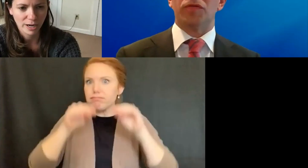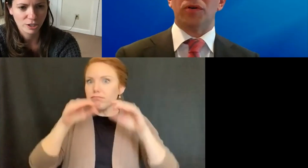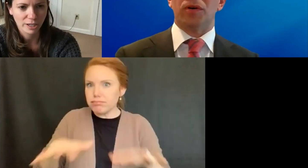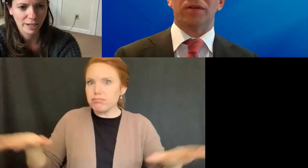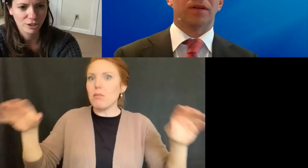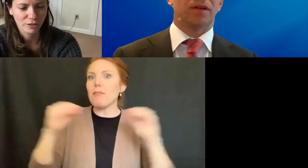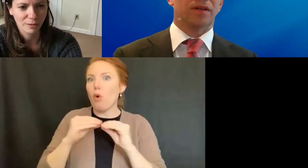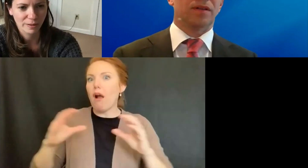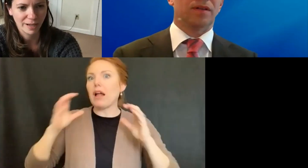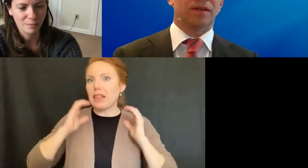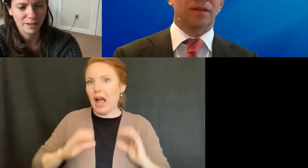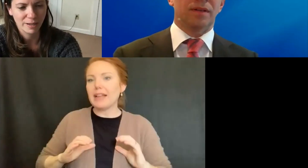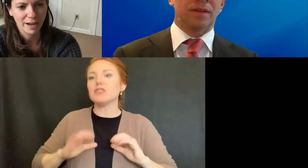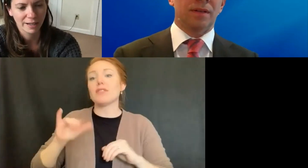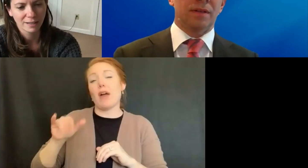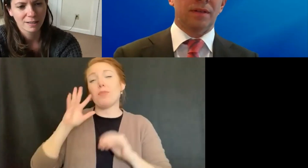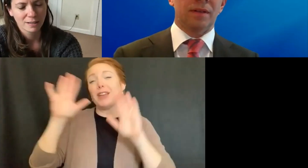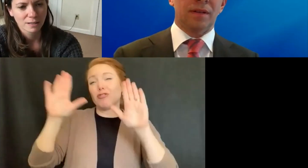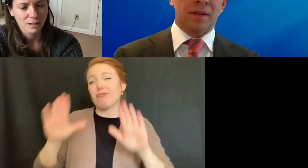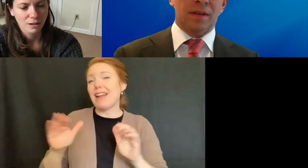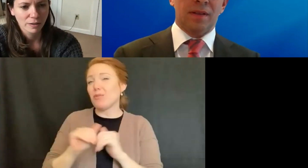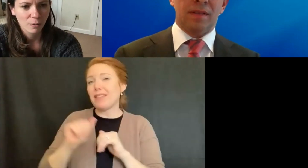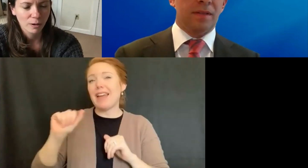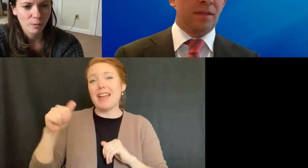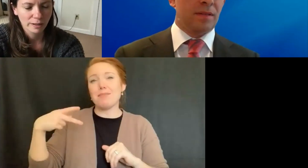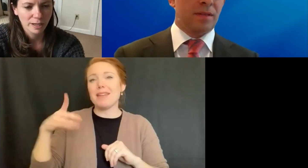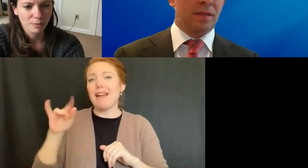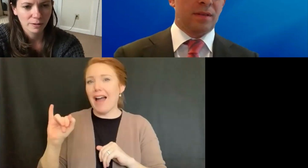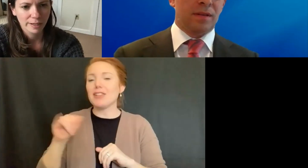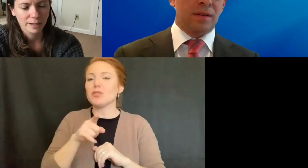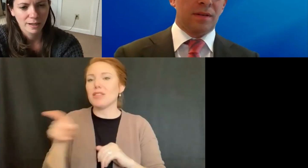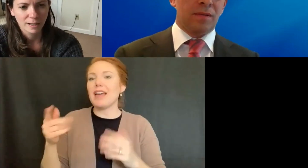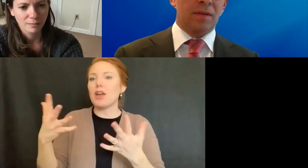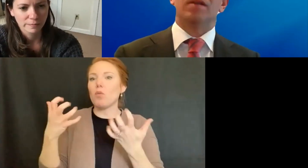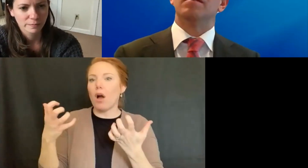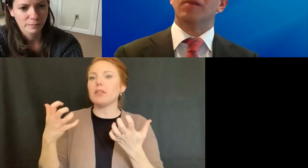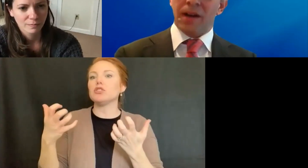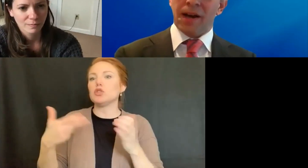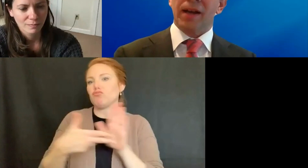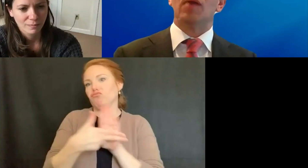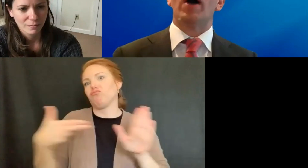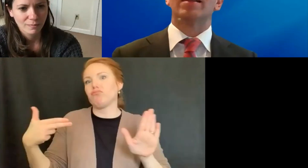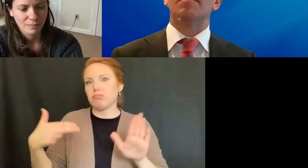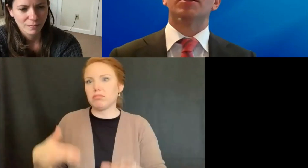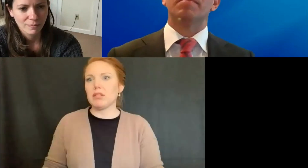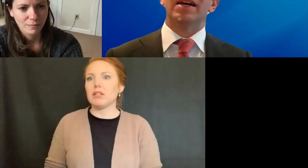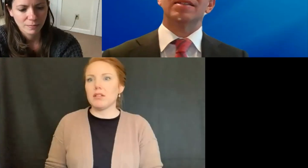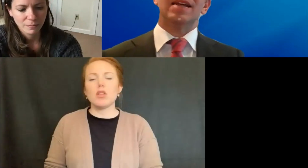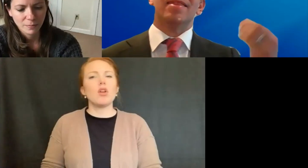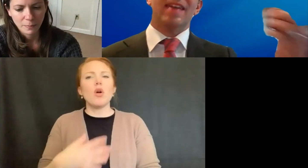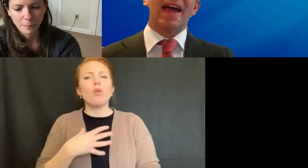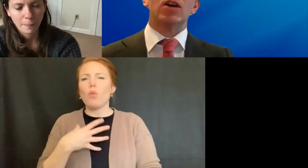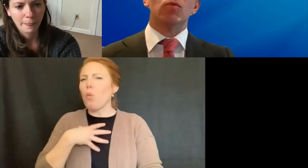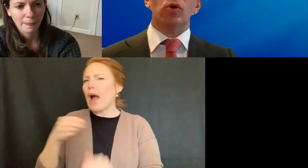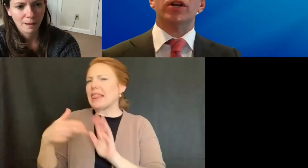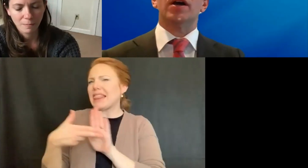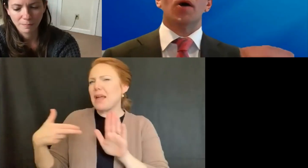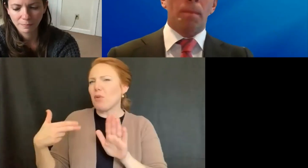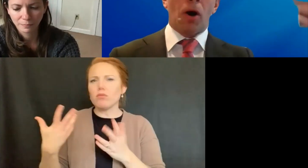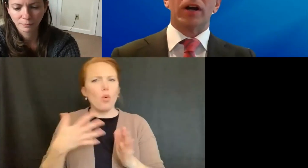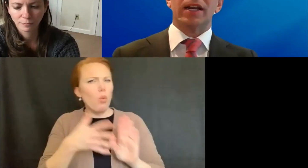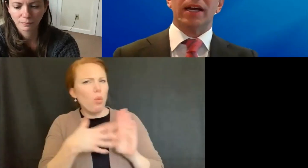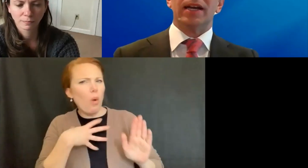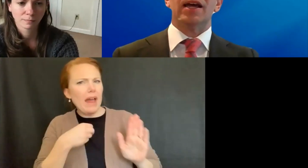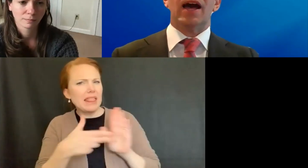would be wonderful. Integrate with an API. So they want to white label it. Okay. And white labeling means that they